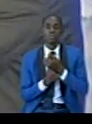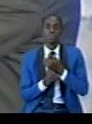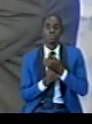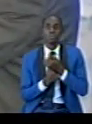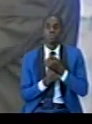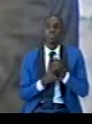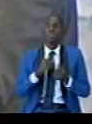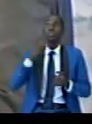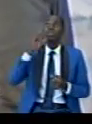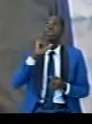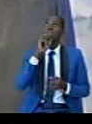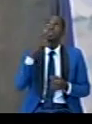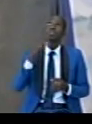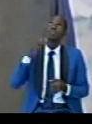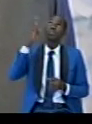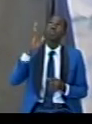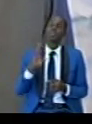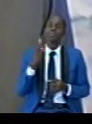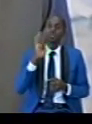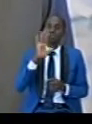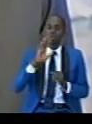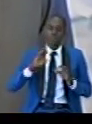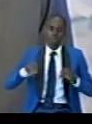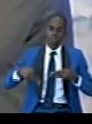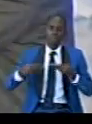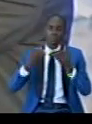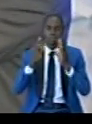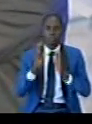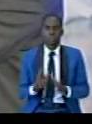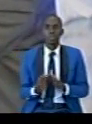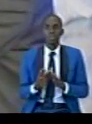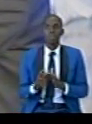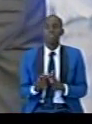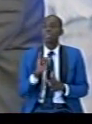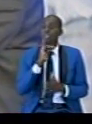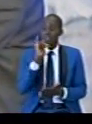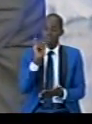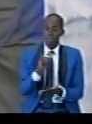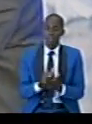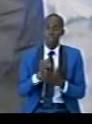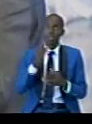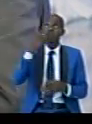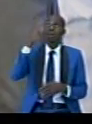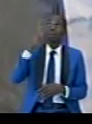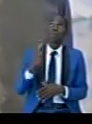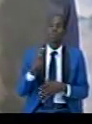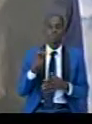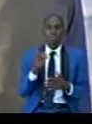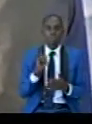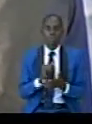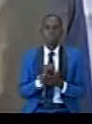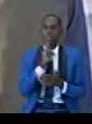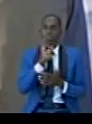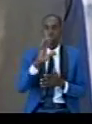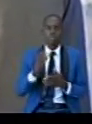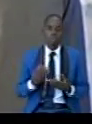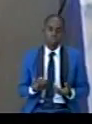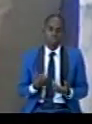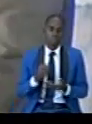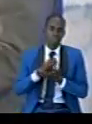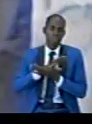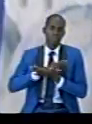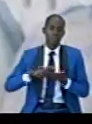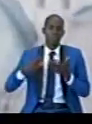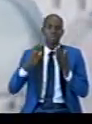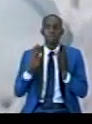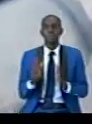It's the God your supplier. Is that God your sanctifier?